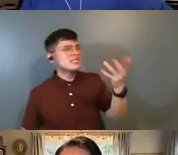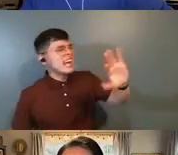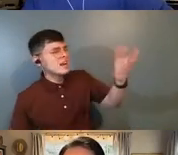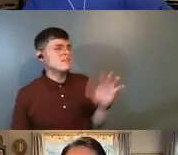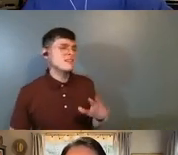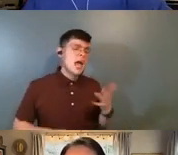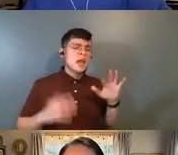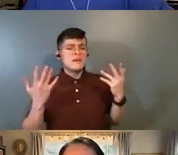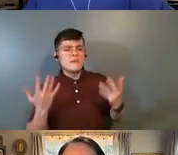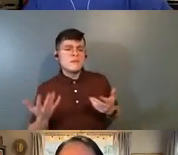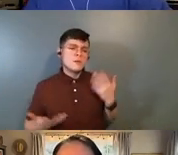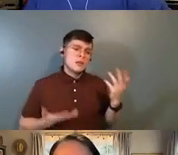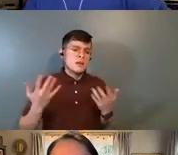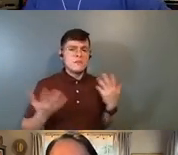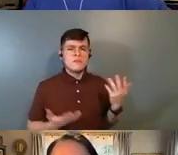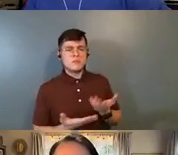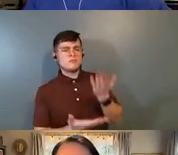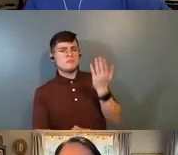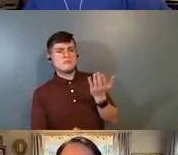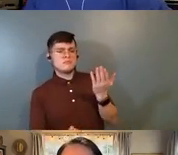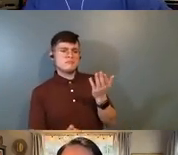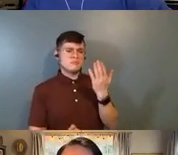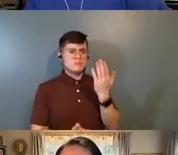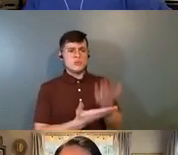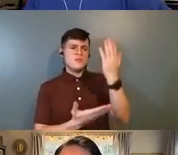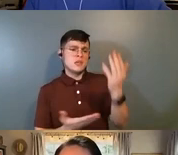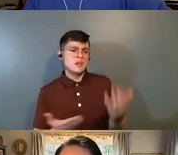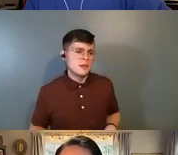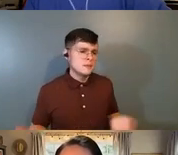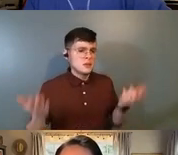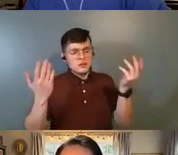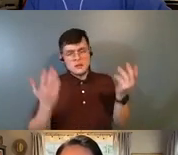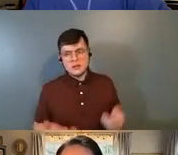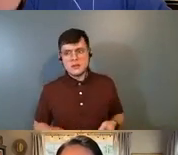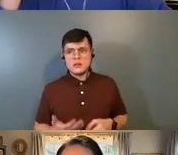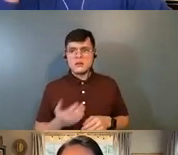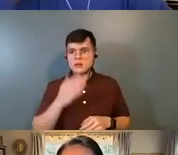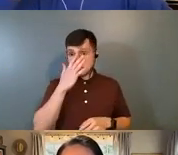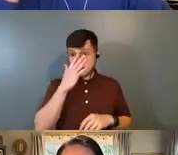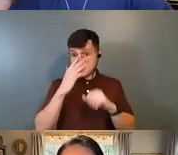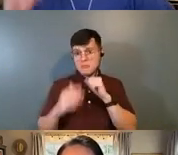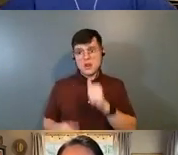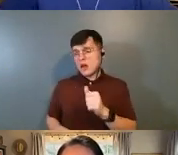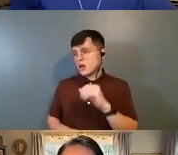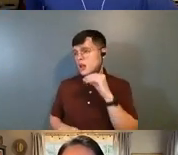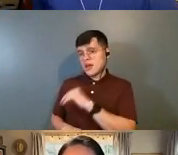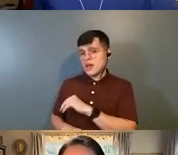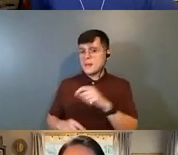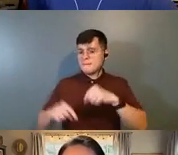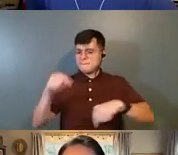of, proving, you know what I mean? Like, okay, yeah, but yeah, not gonna lie, yeah. Backwards compatibility can be kind